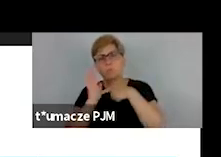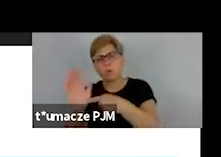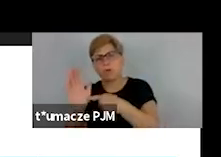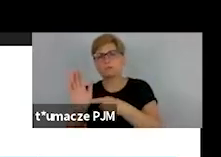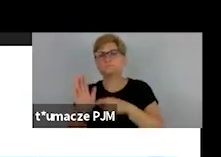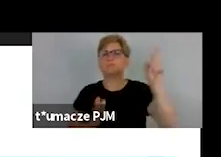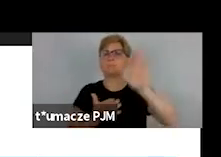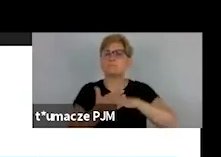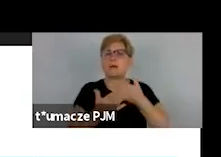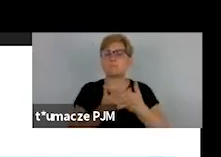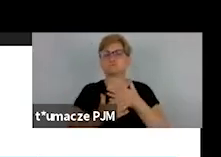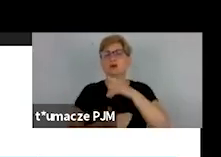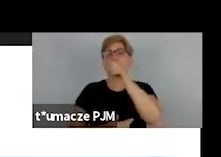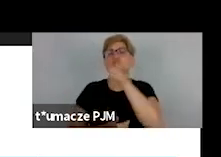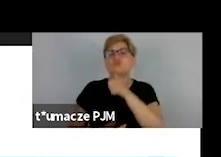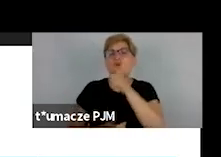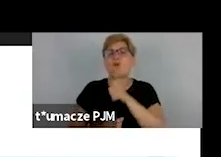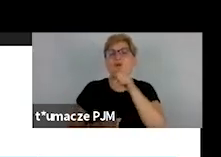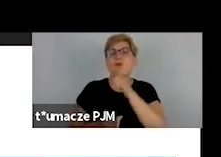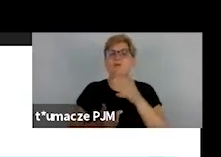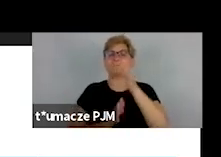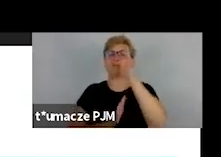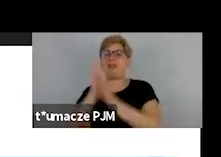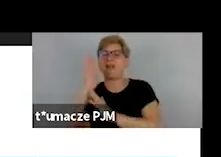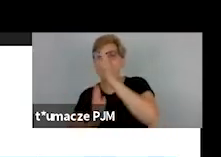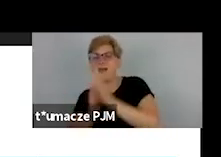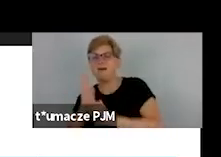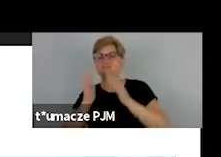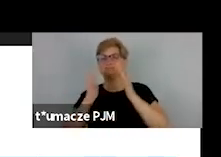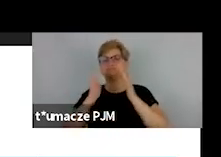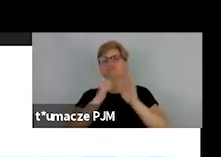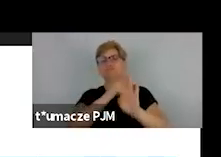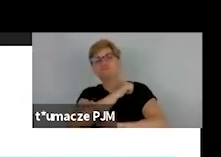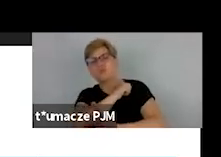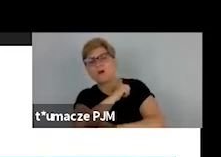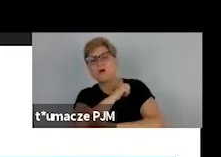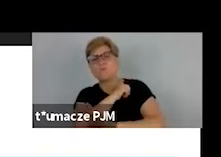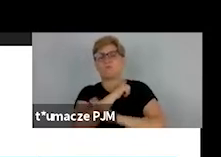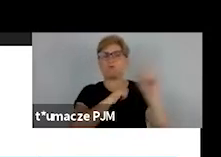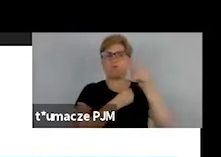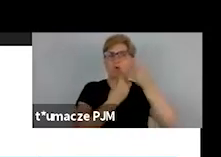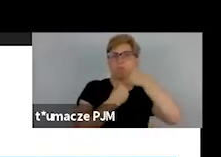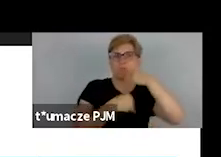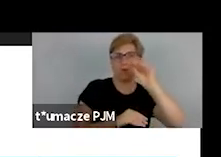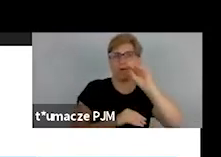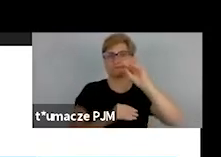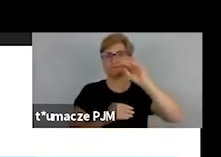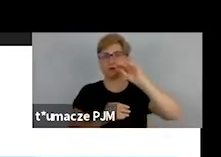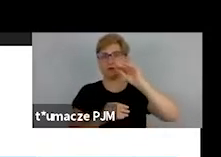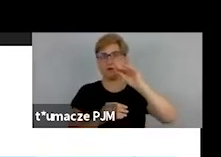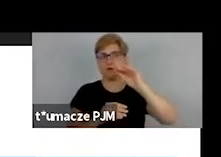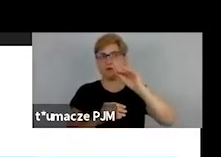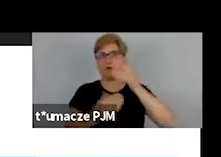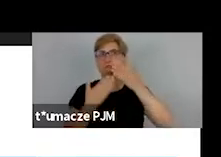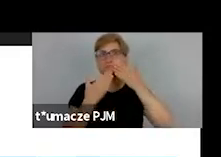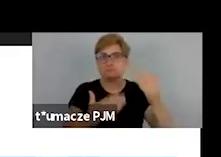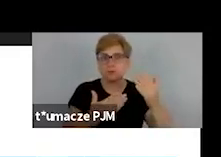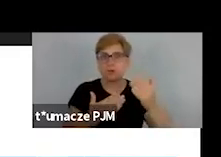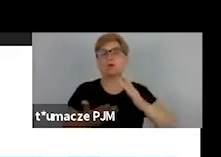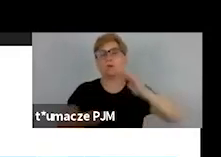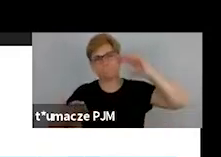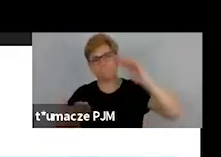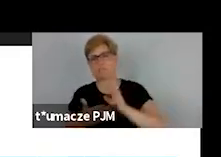my career, this stage in my kind of professional trajectory, I'm really interested in some of these structural